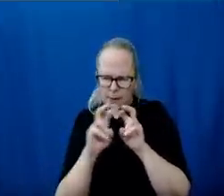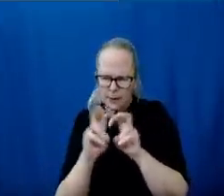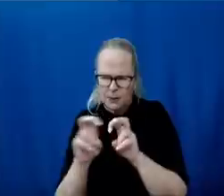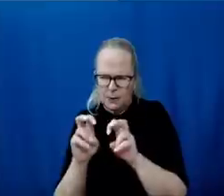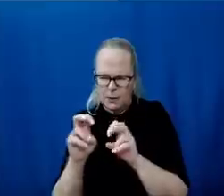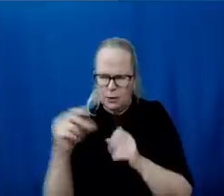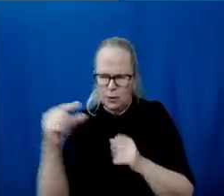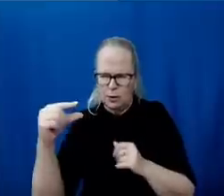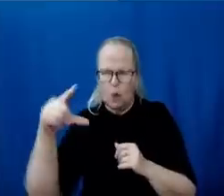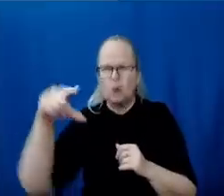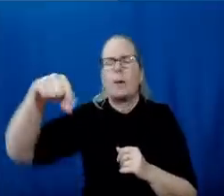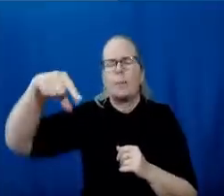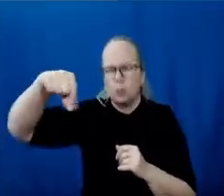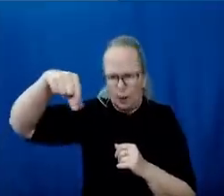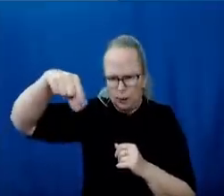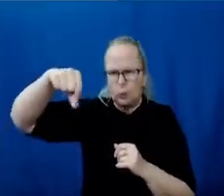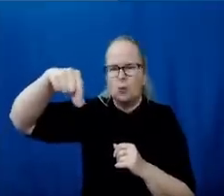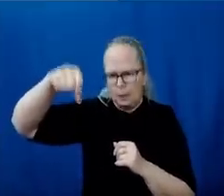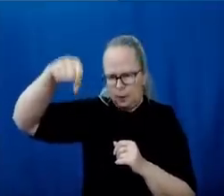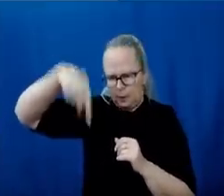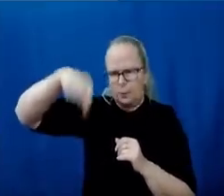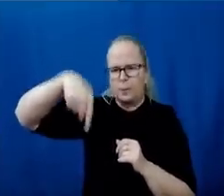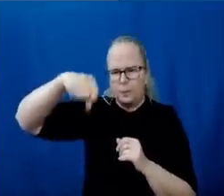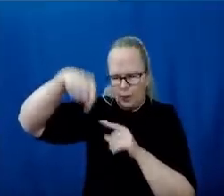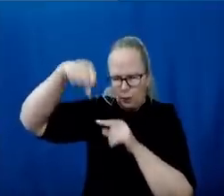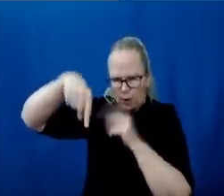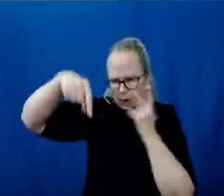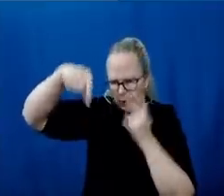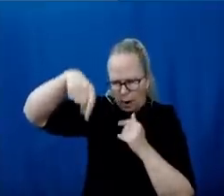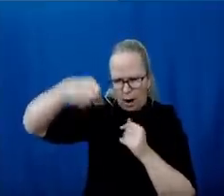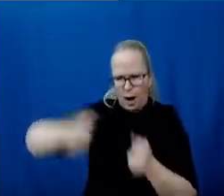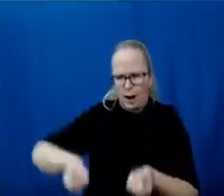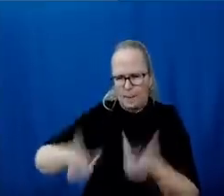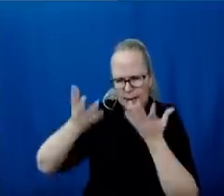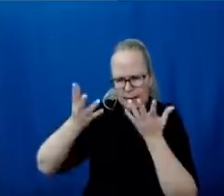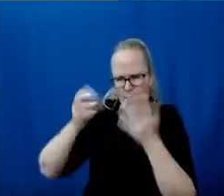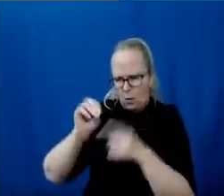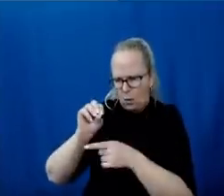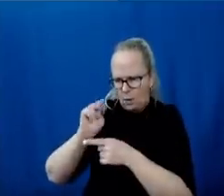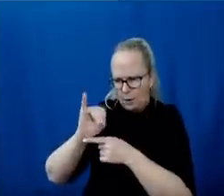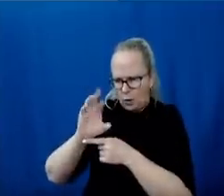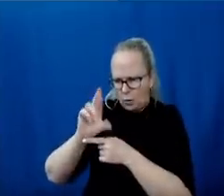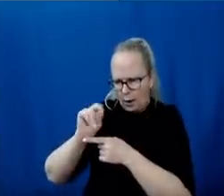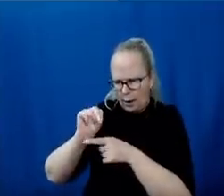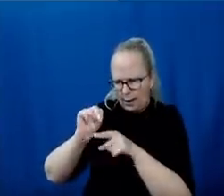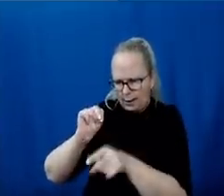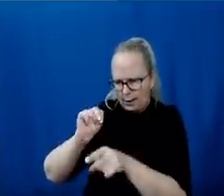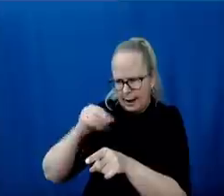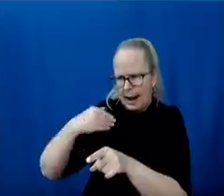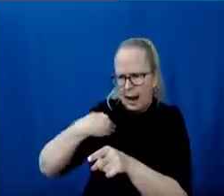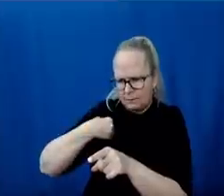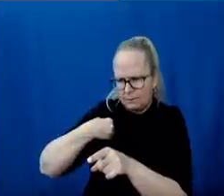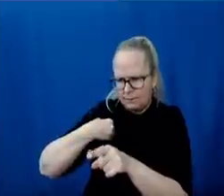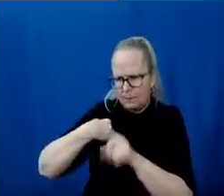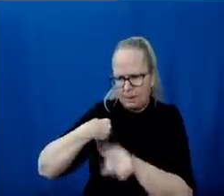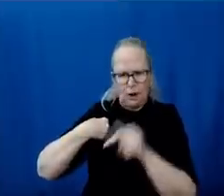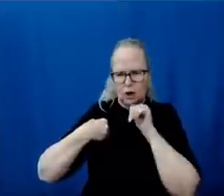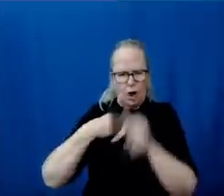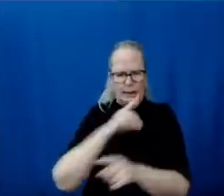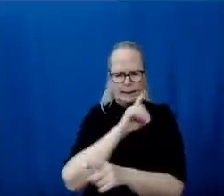specific mutation associated with the deletion that's present in the Omicron variant and not present in